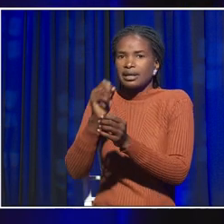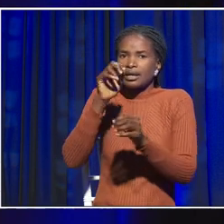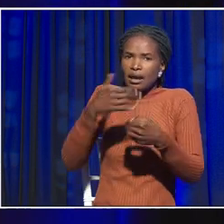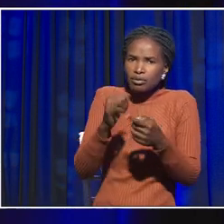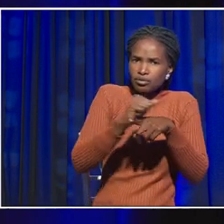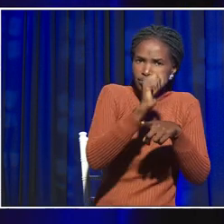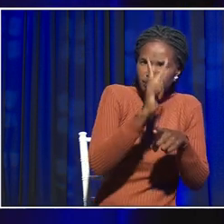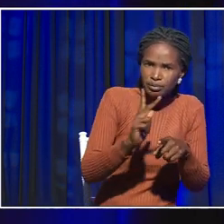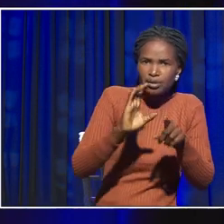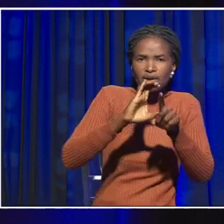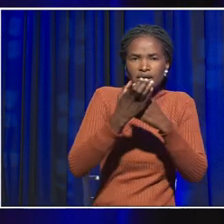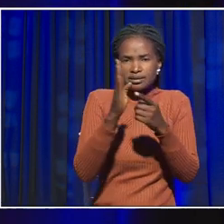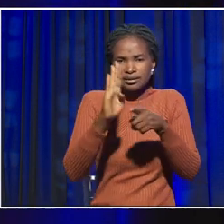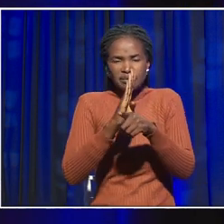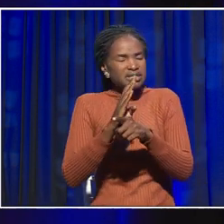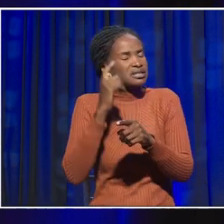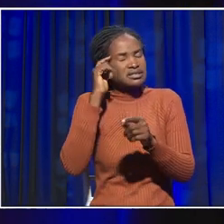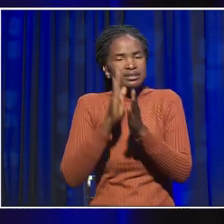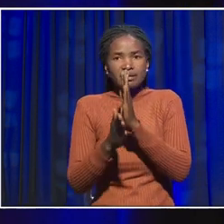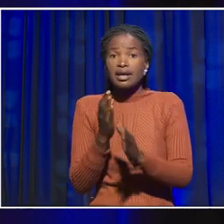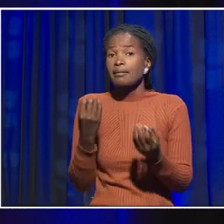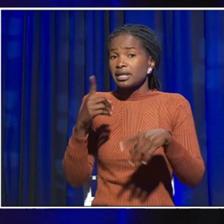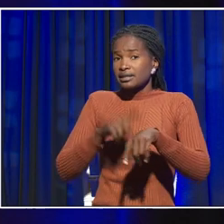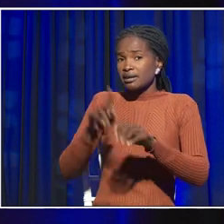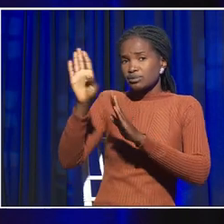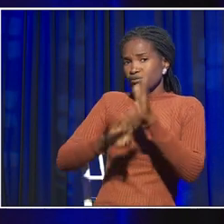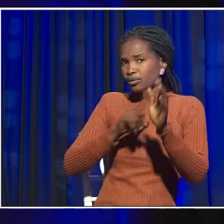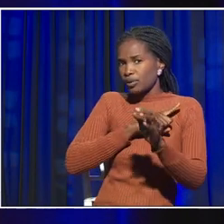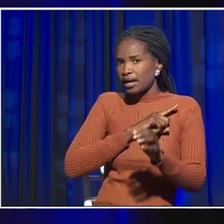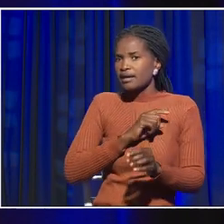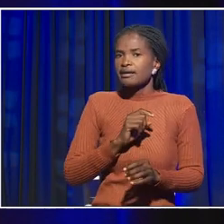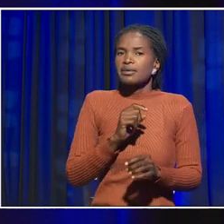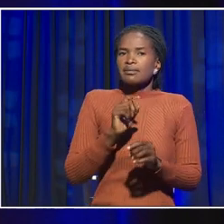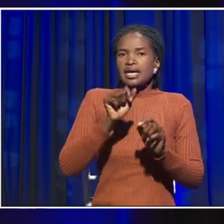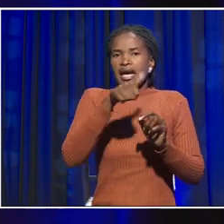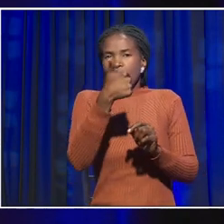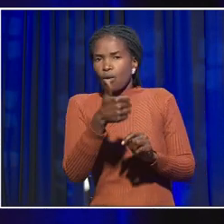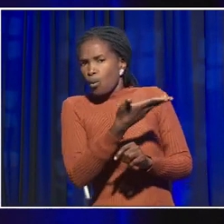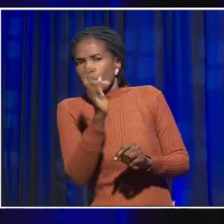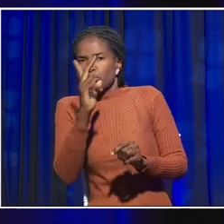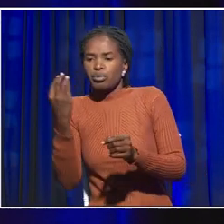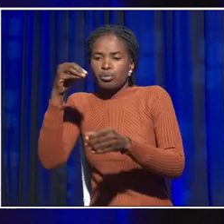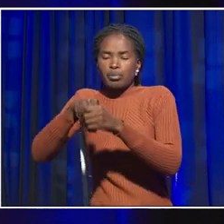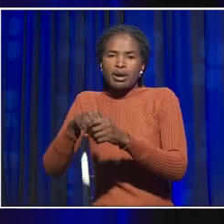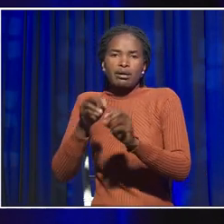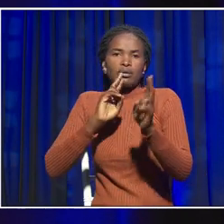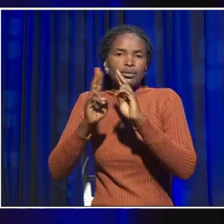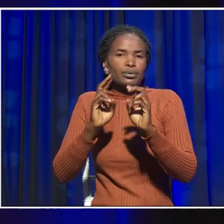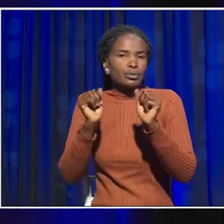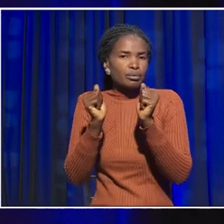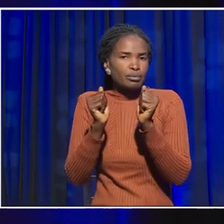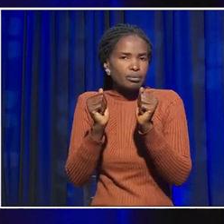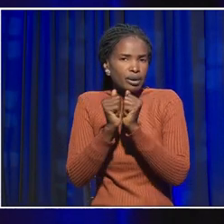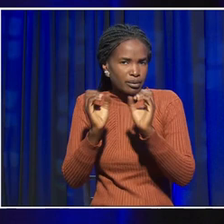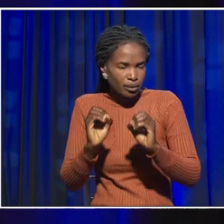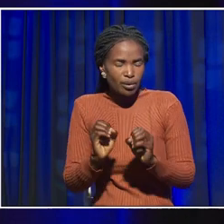we fail often by not including all stakeholders that need to be included. And I think we talk